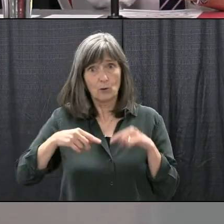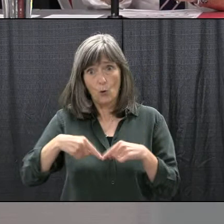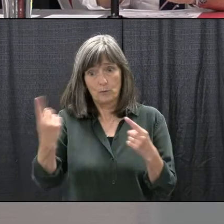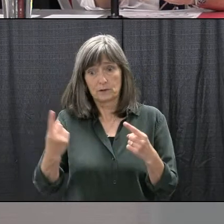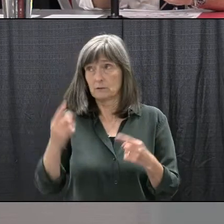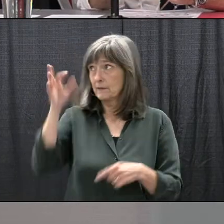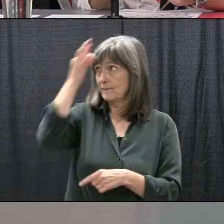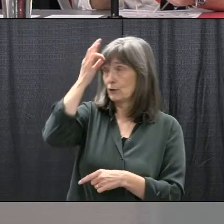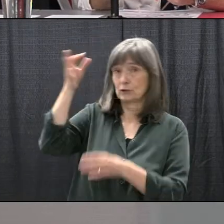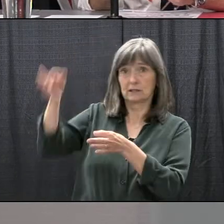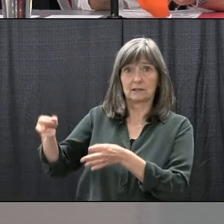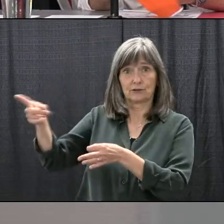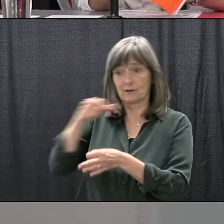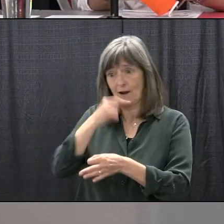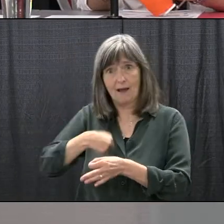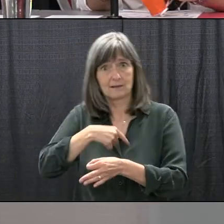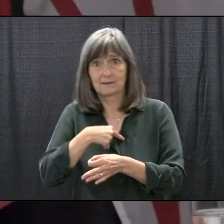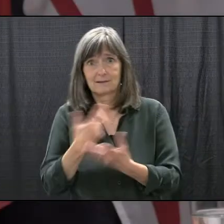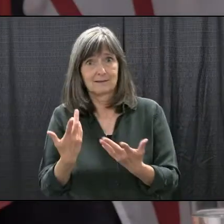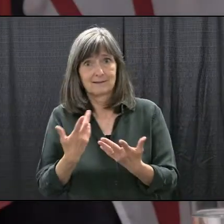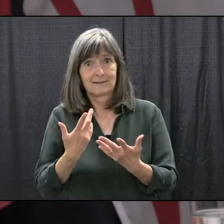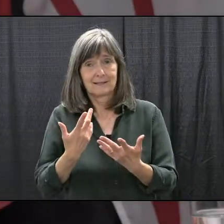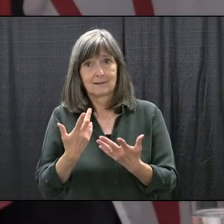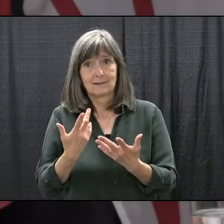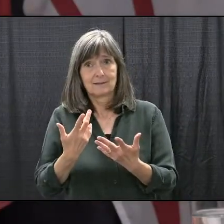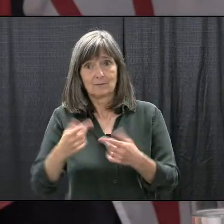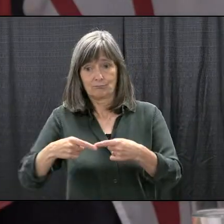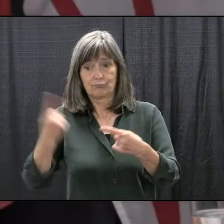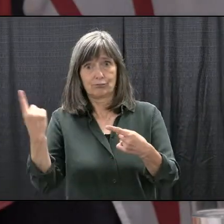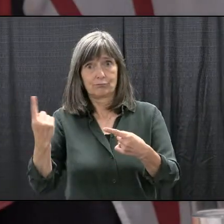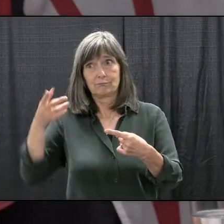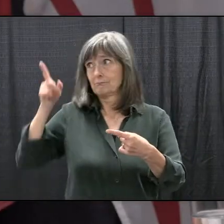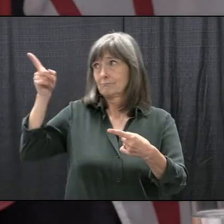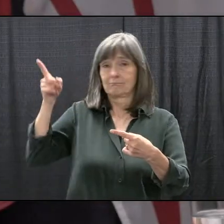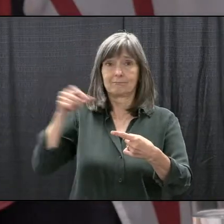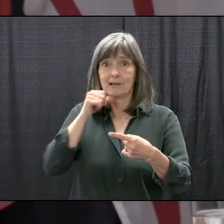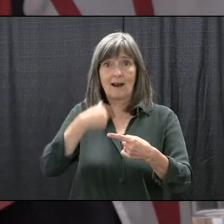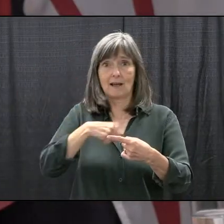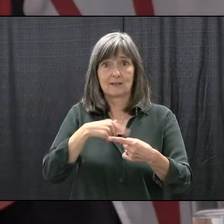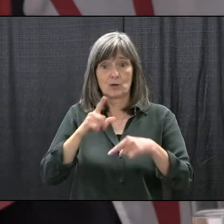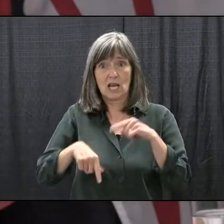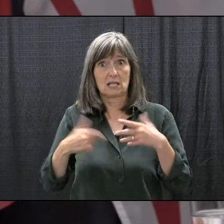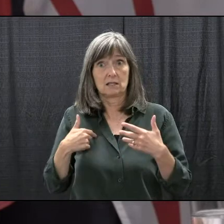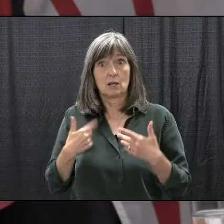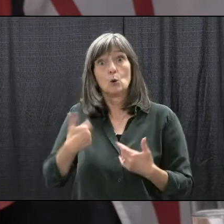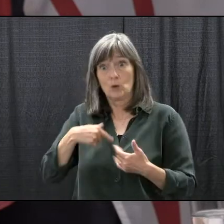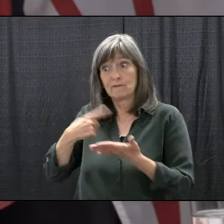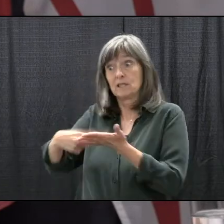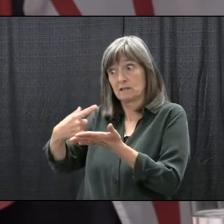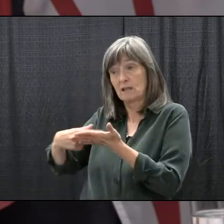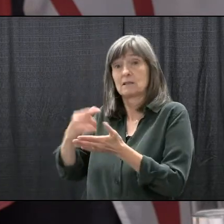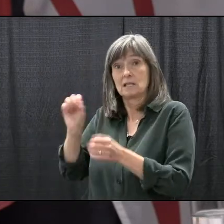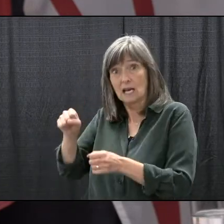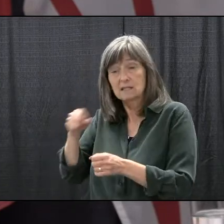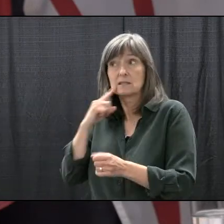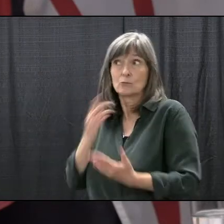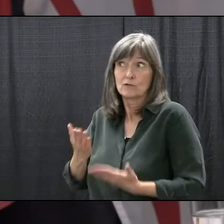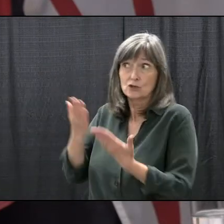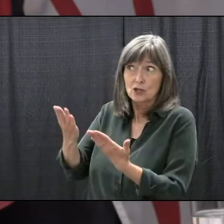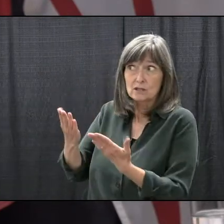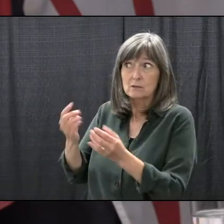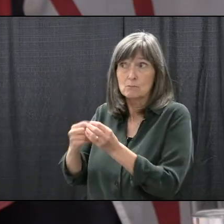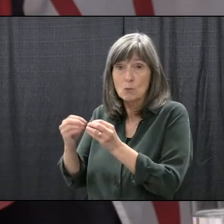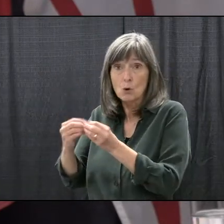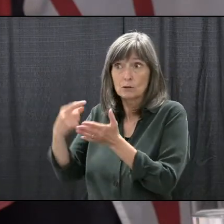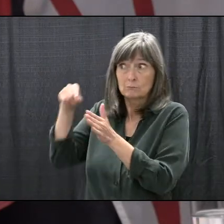open the border between St. Pierre and Newfoundland and Labrador. That decision lies with the federal government. We have advanced those discussions or suggested advancements